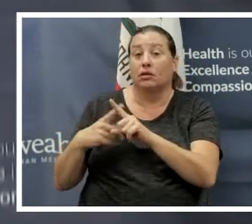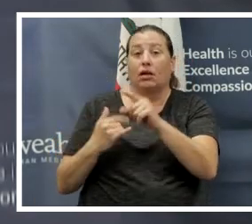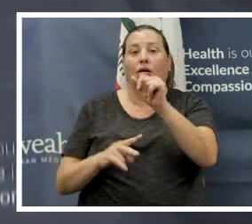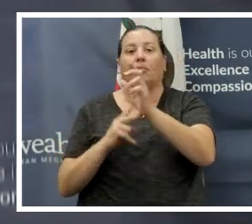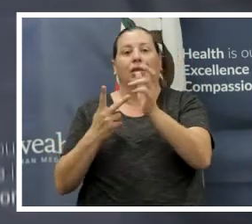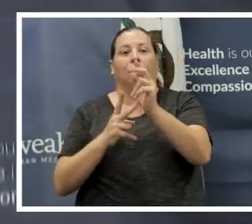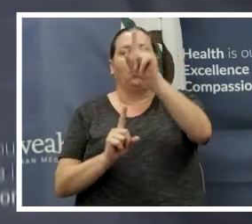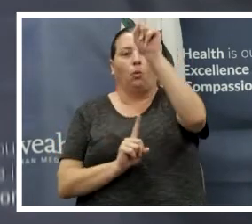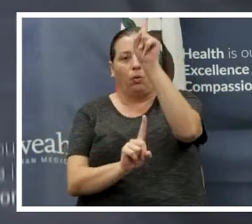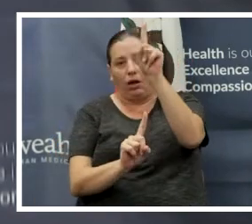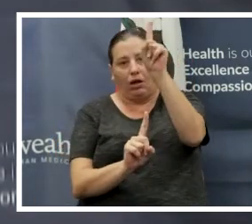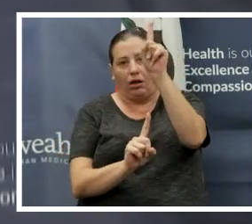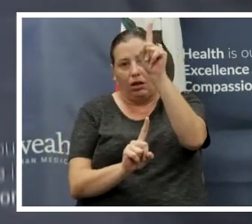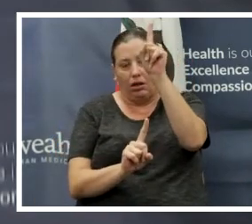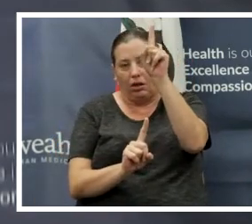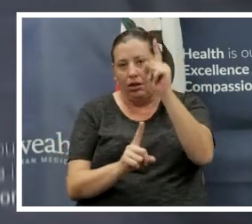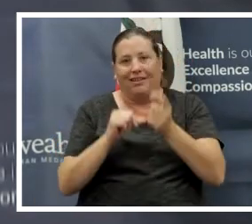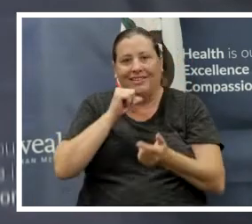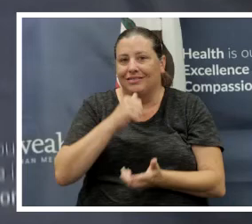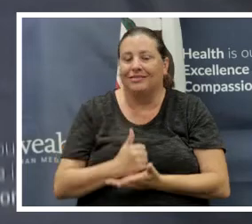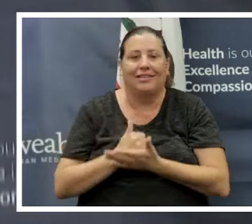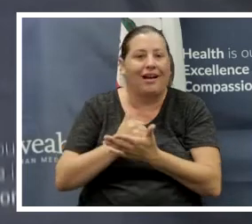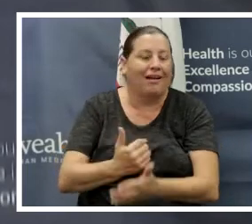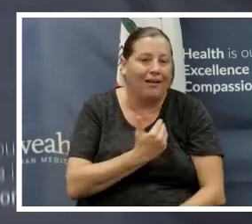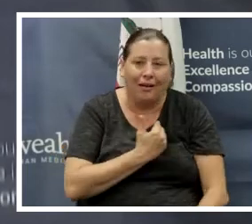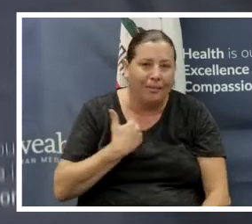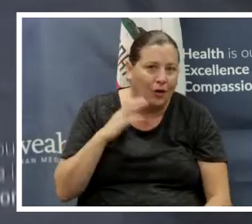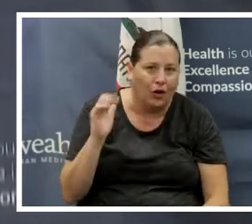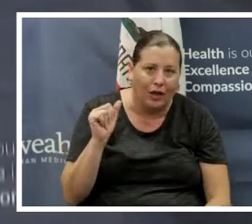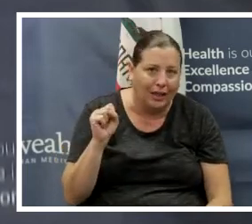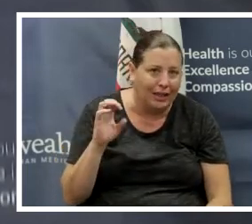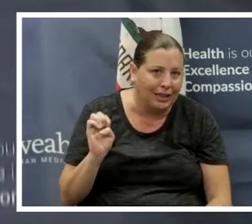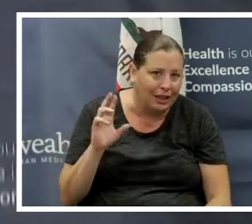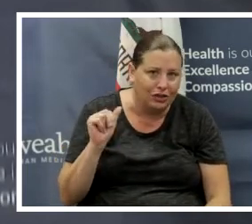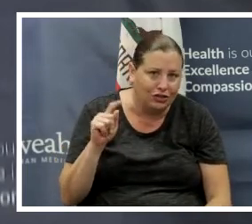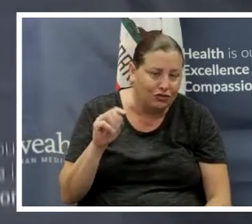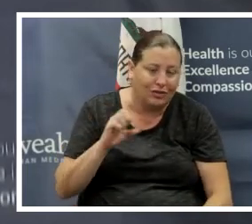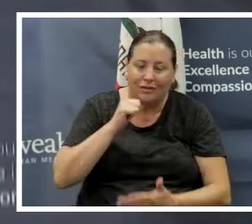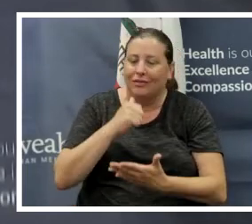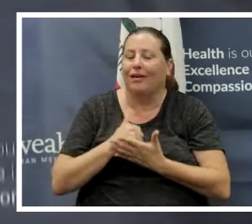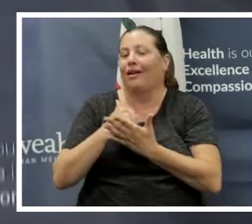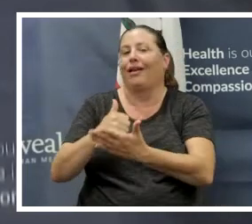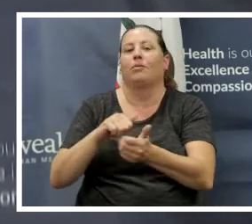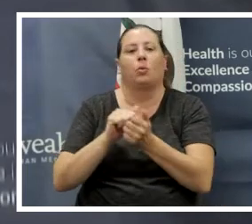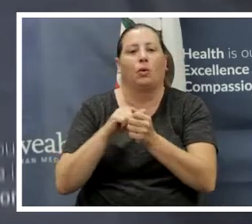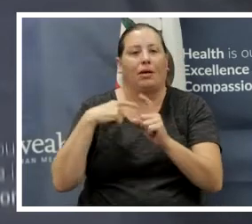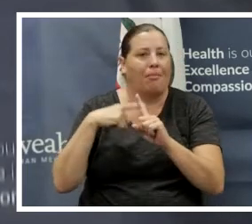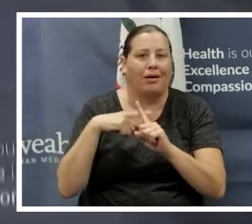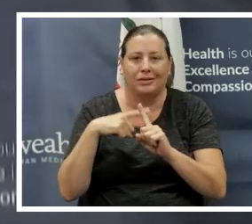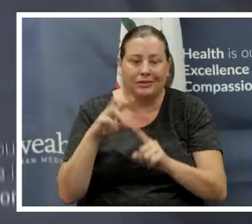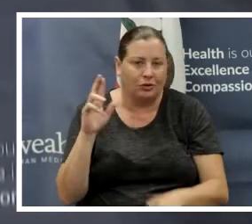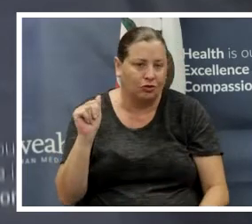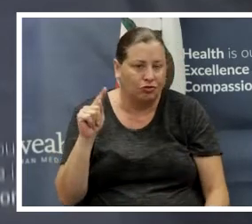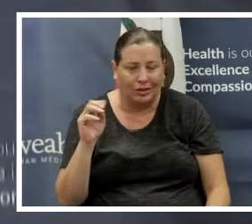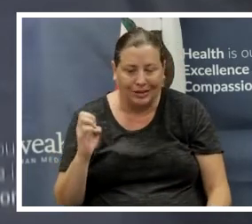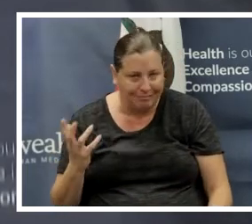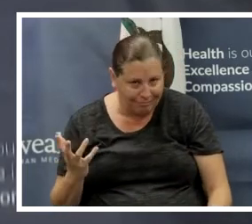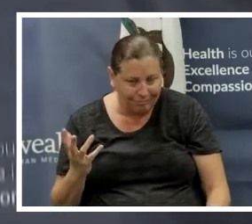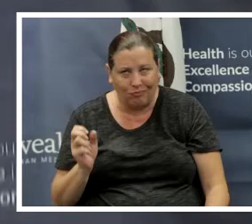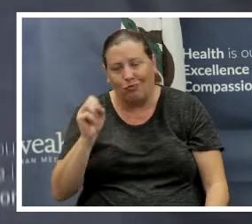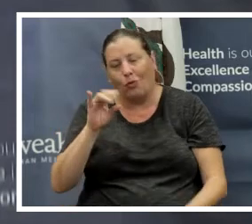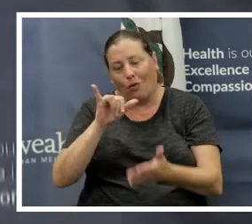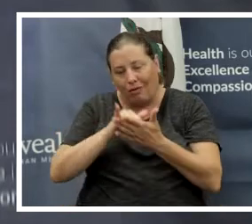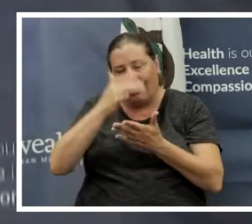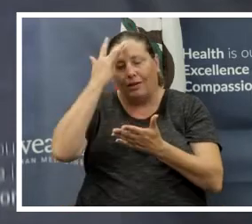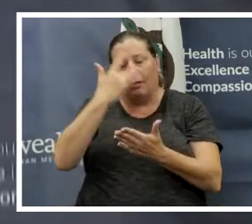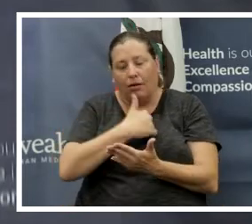1 on the denominator. Does not help our case rate, does not help our positivity rate. So yes, we want to test as many people